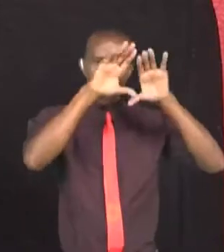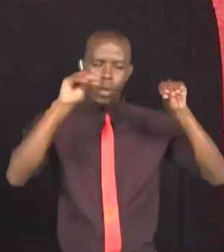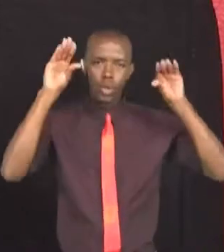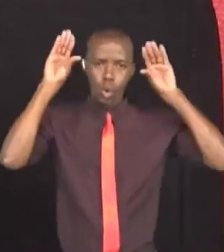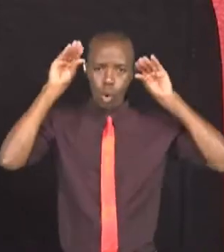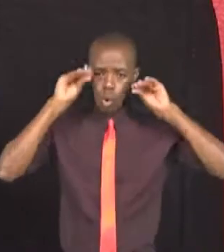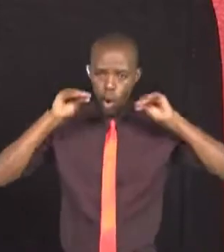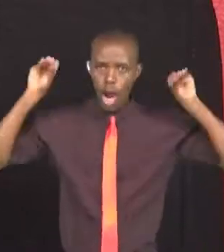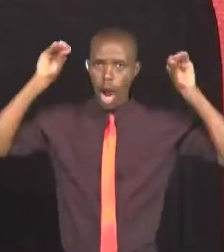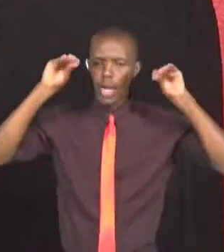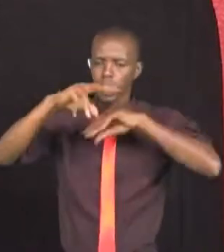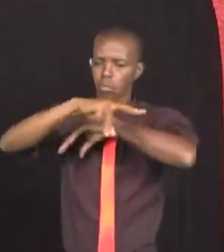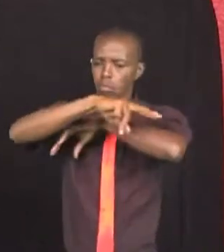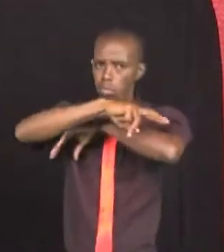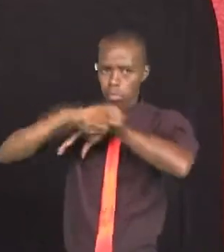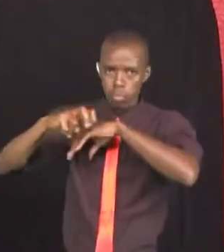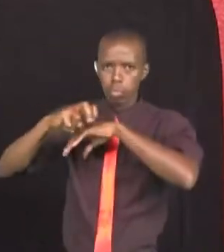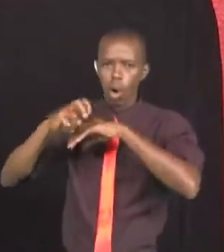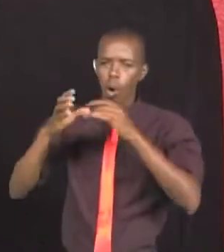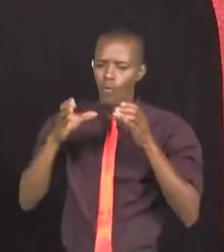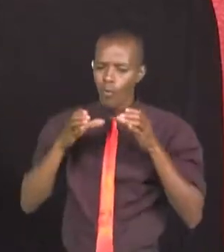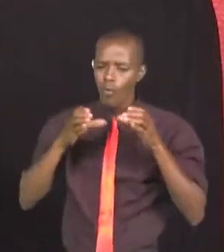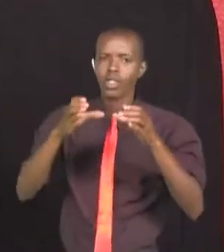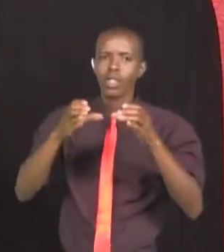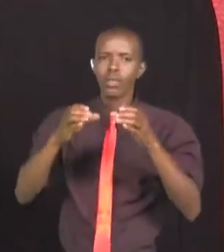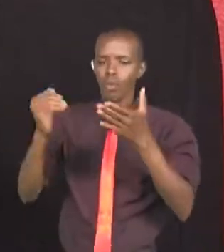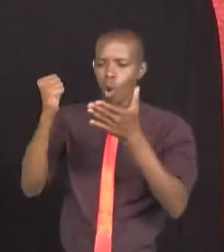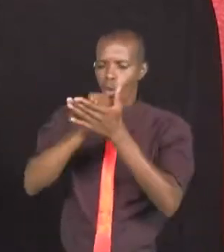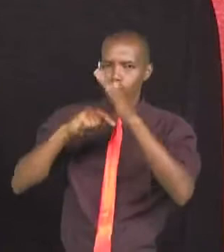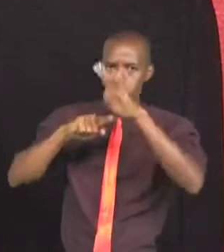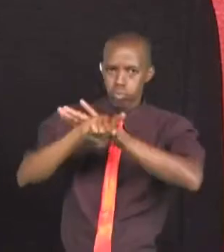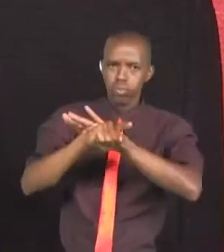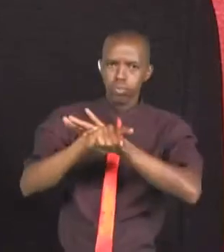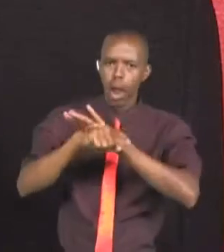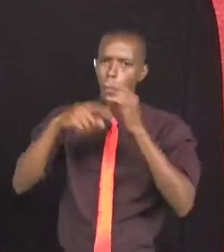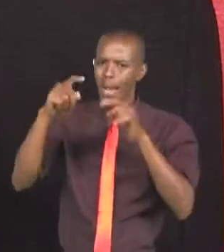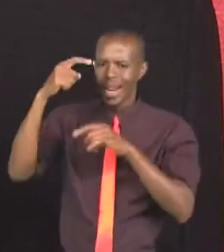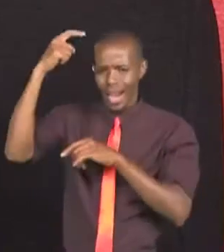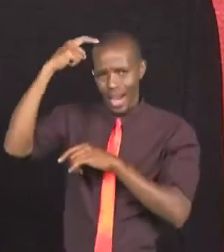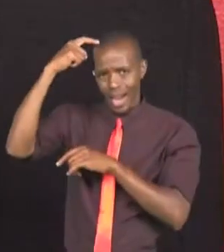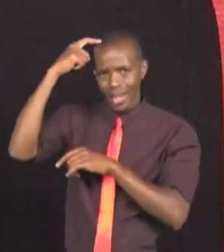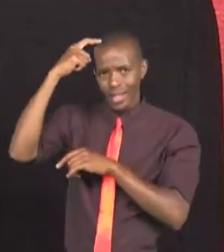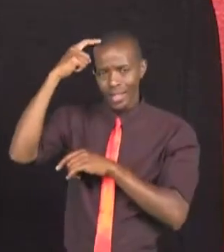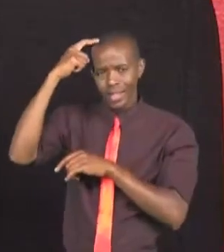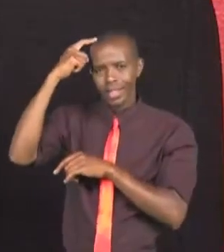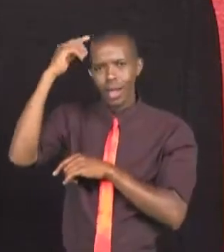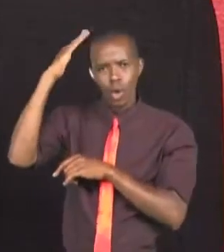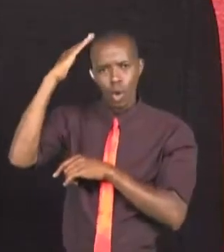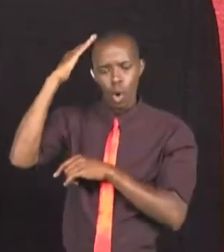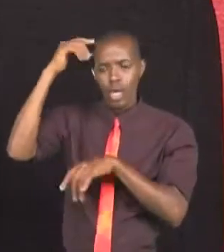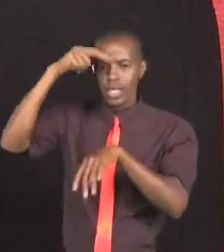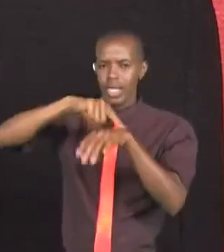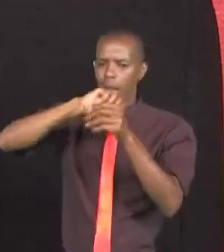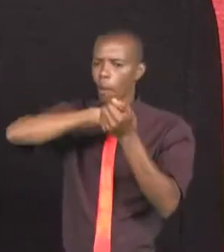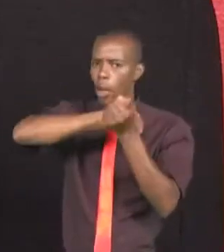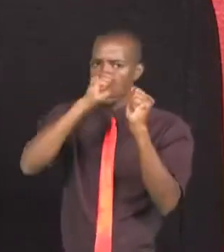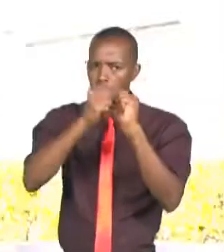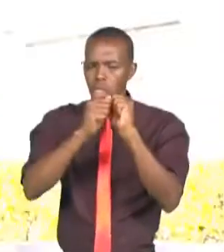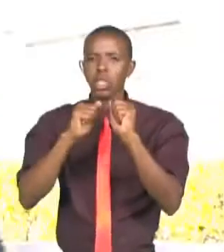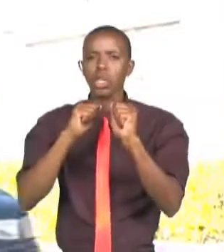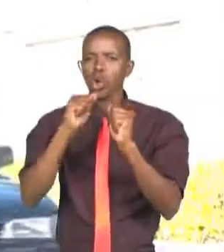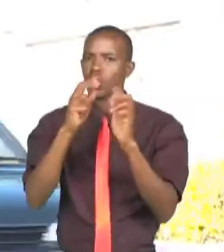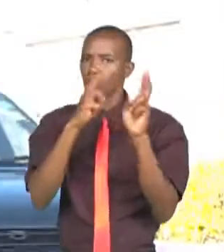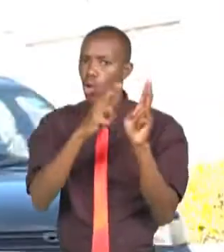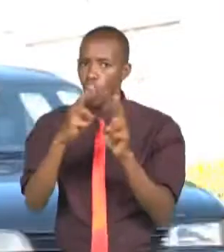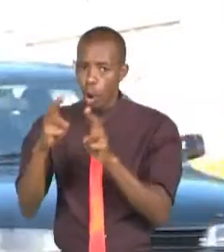or even if he pushes himself into office today, I'm sure at the back of his mind he is aware that times have changed and it's not business as usual. This